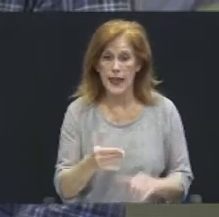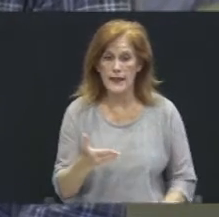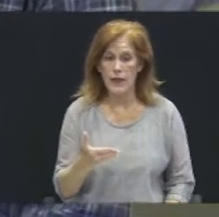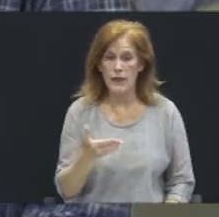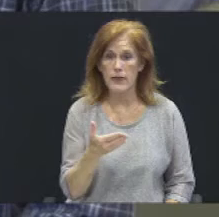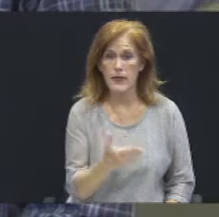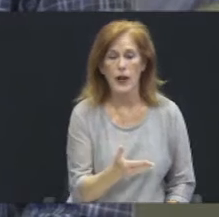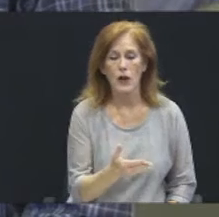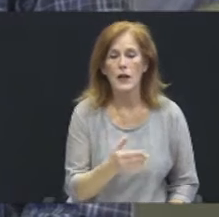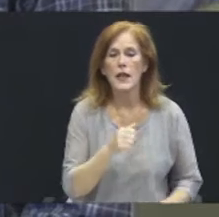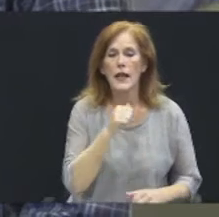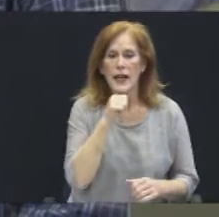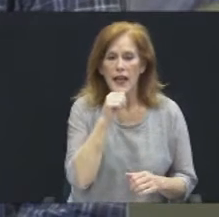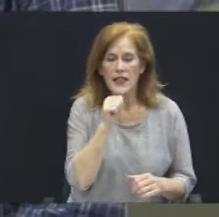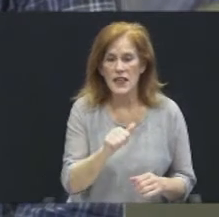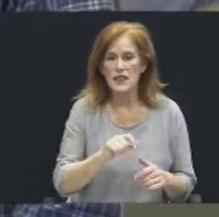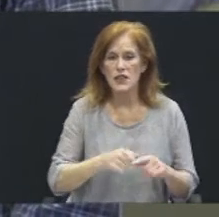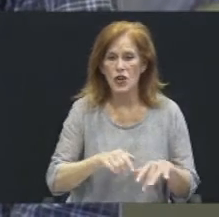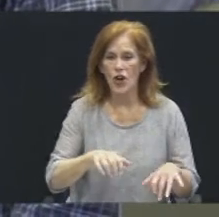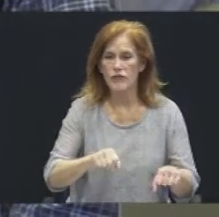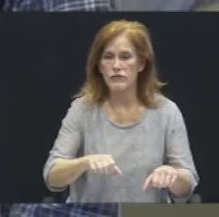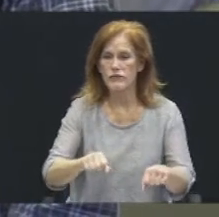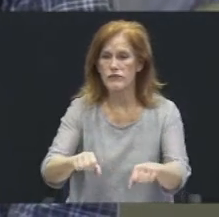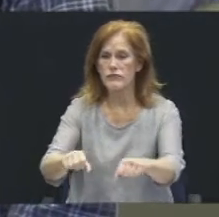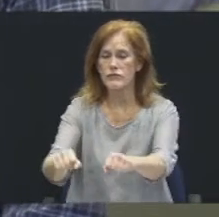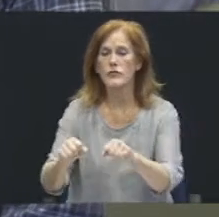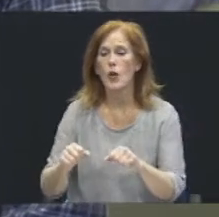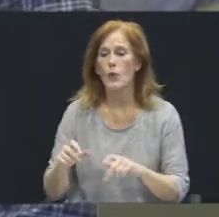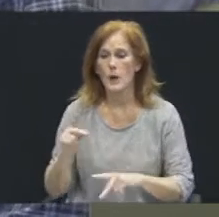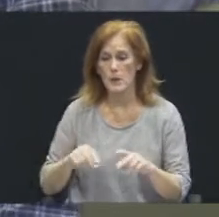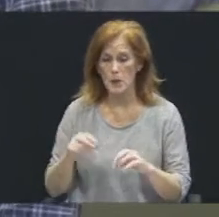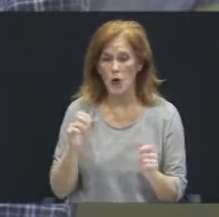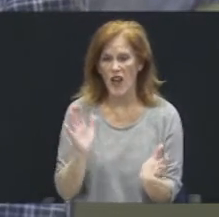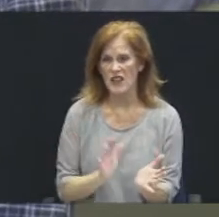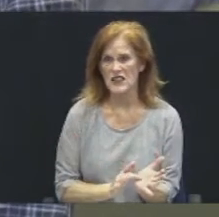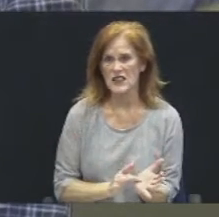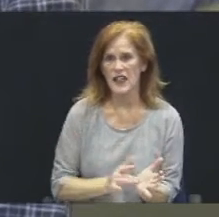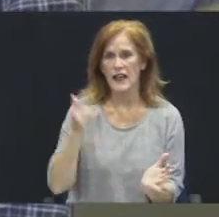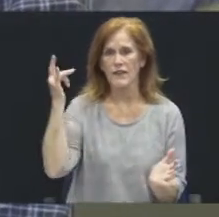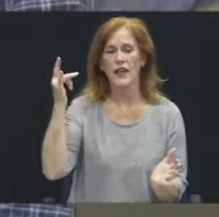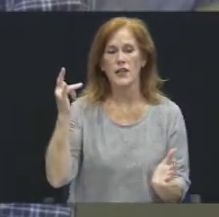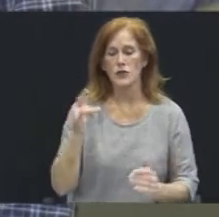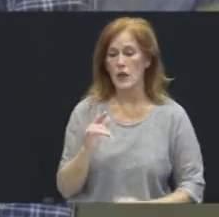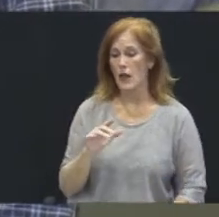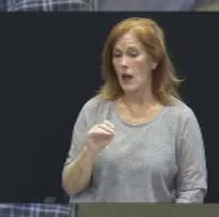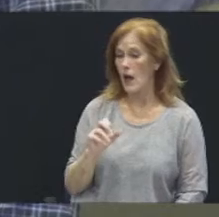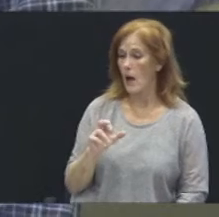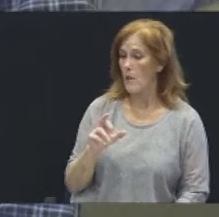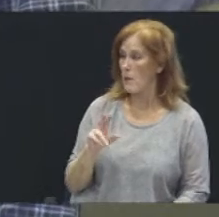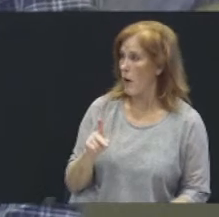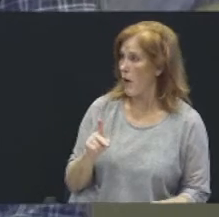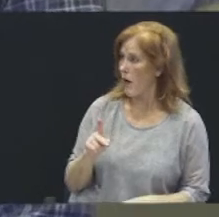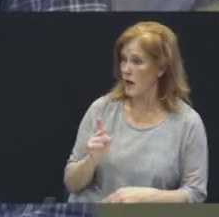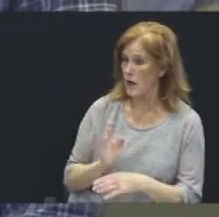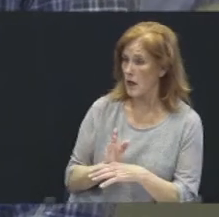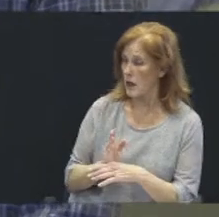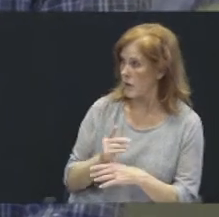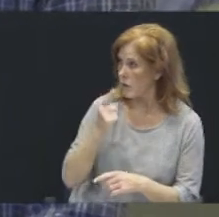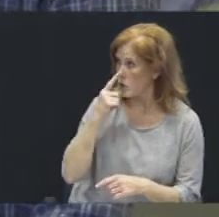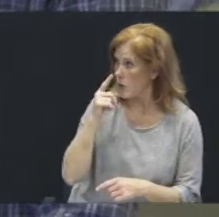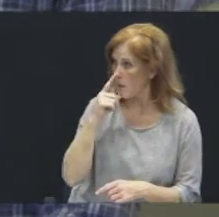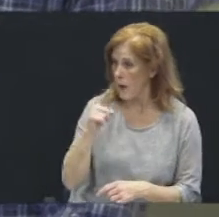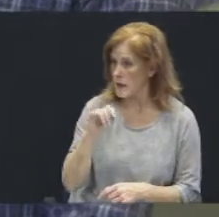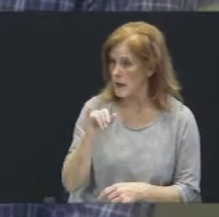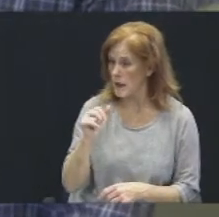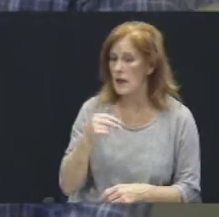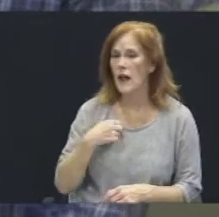and doesn't grow to other areas where exploitation can happen. Yeah, if I might, Ian, at one point, I